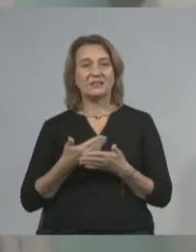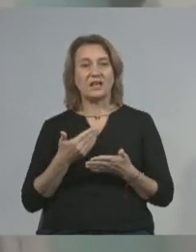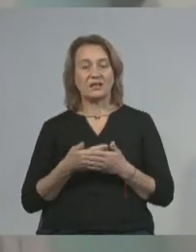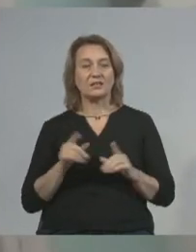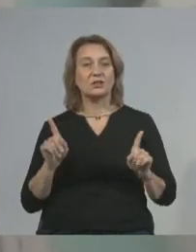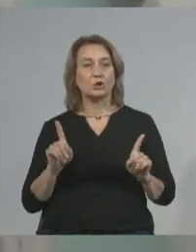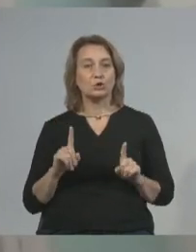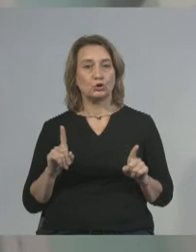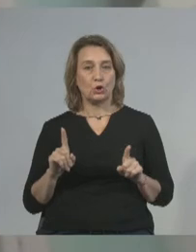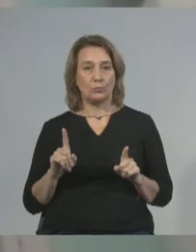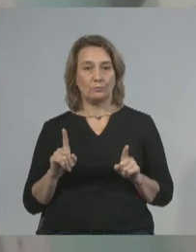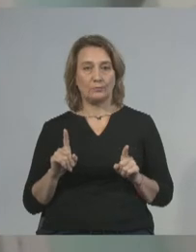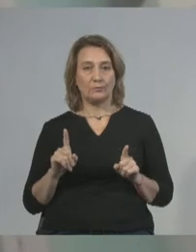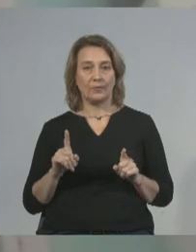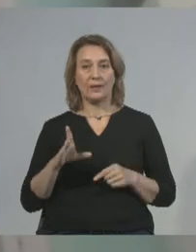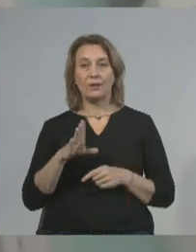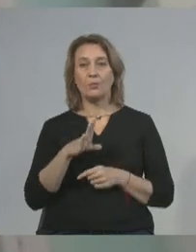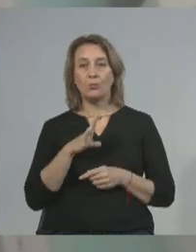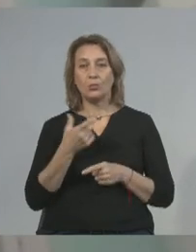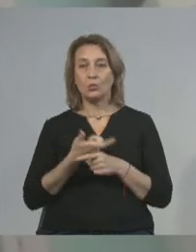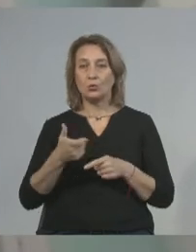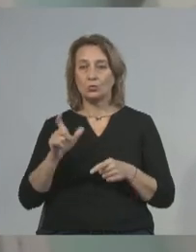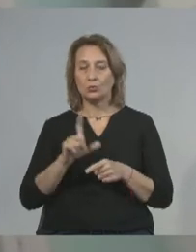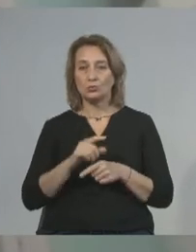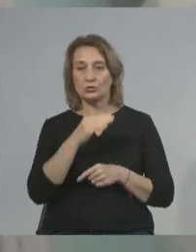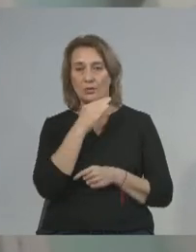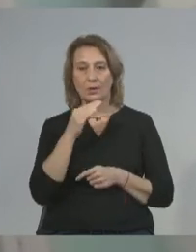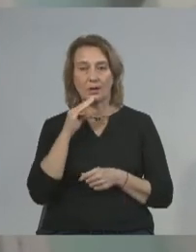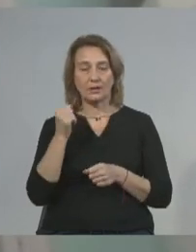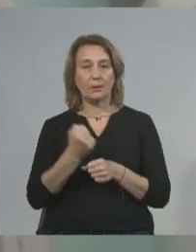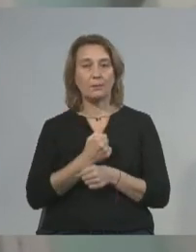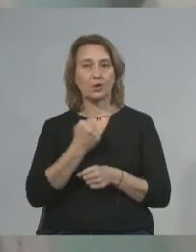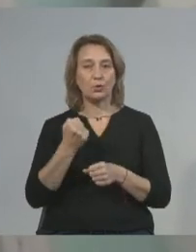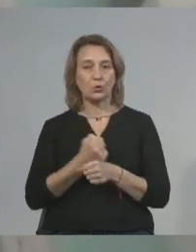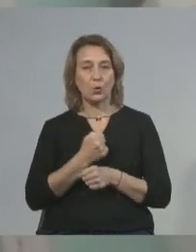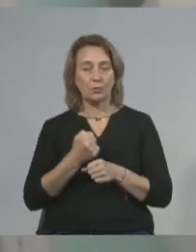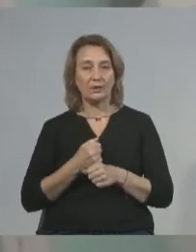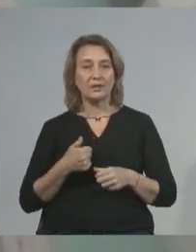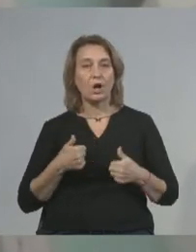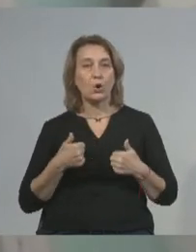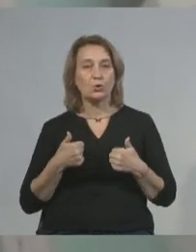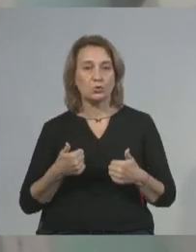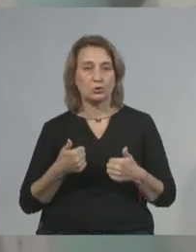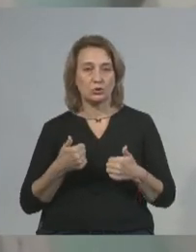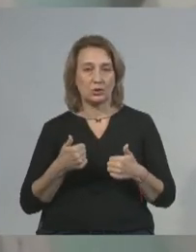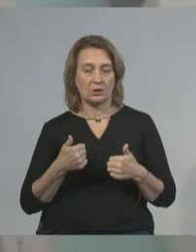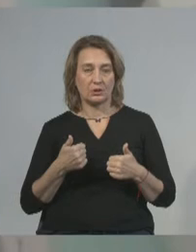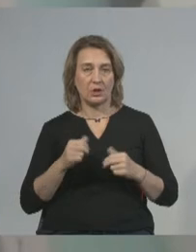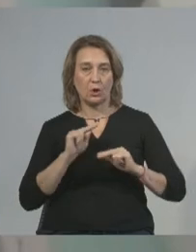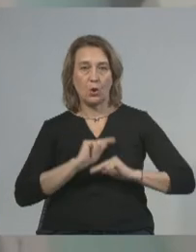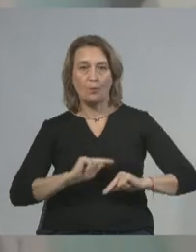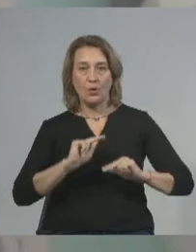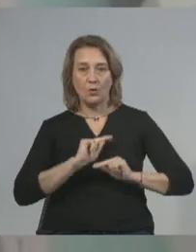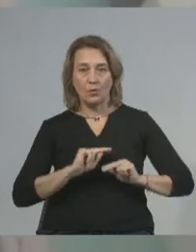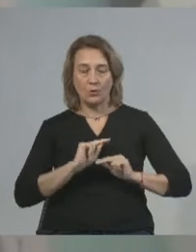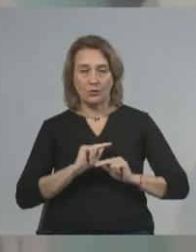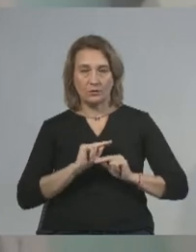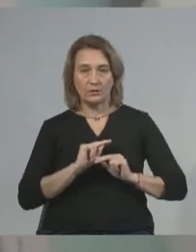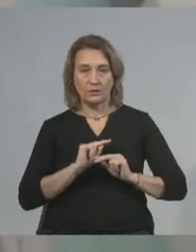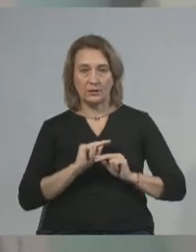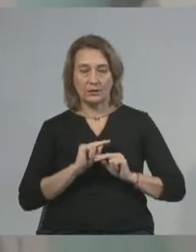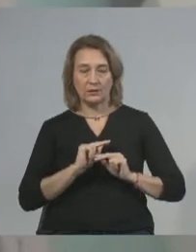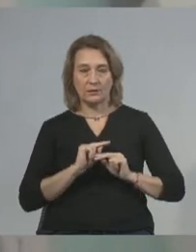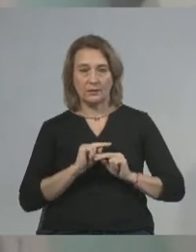great work from from this from compelling at the mainstream media organizations i think most of the